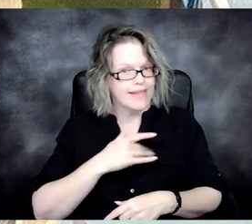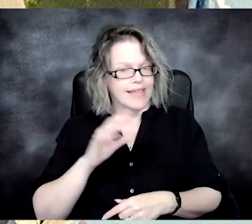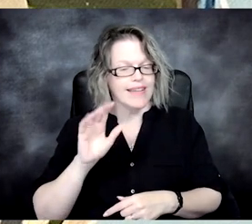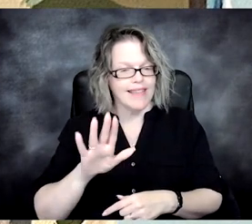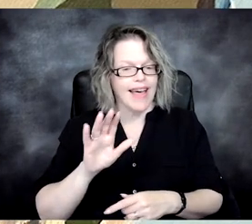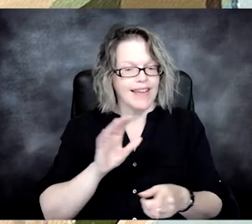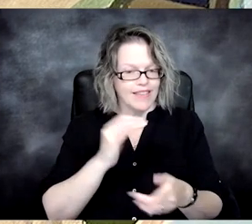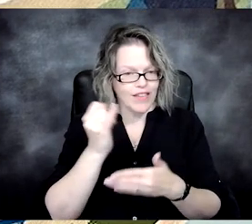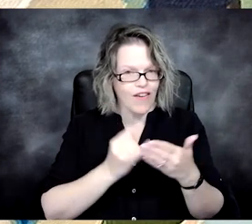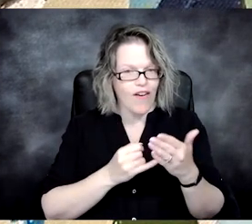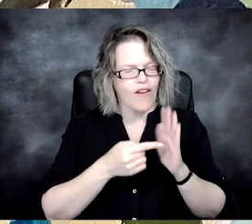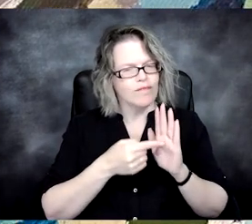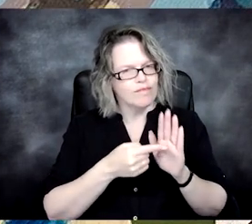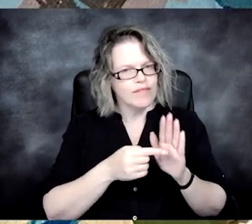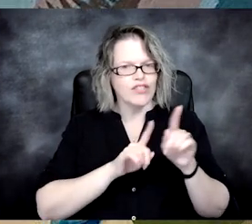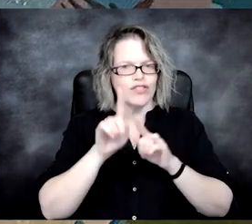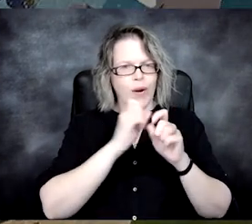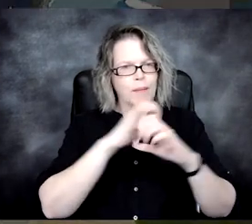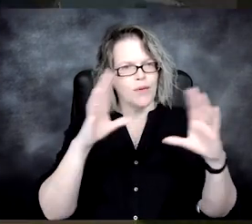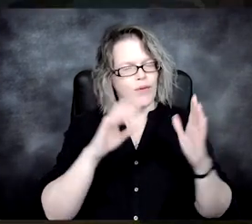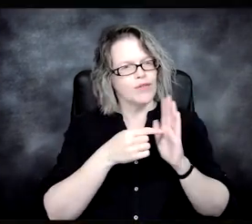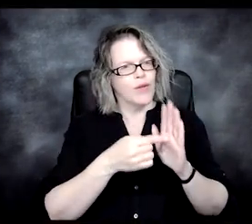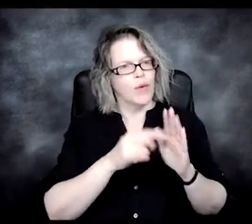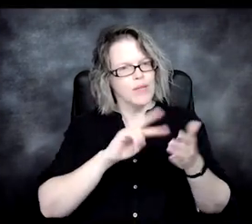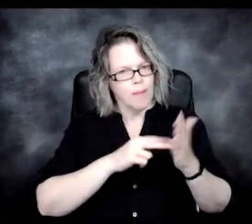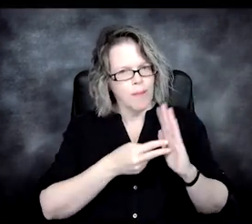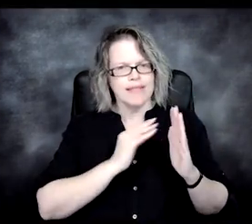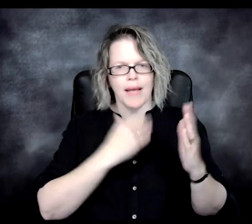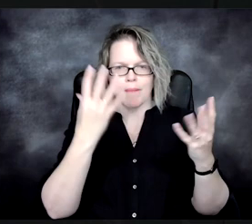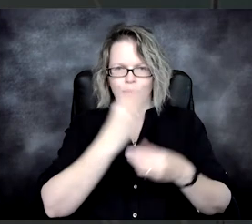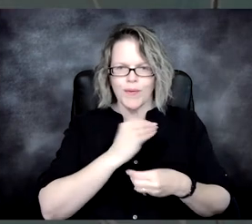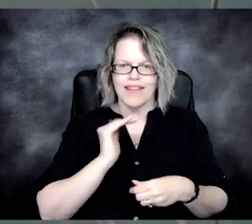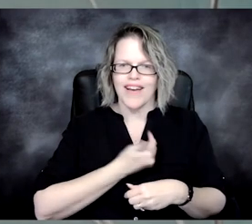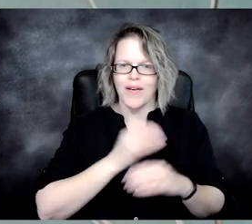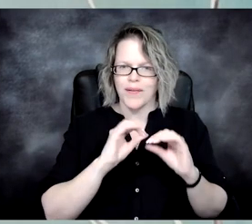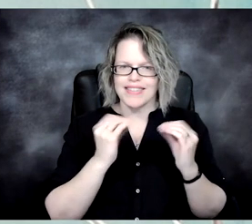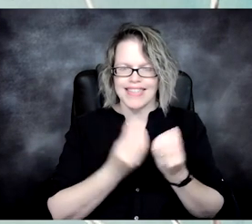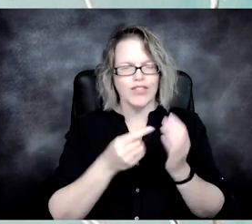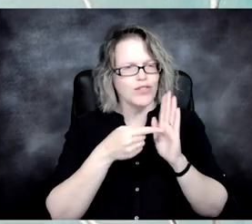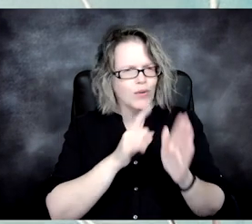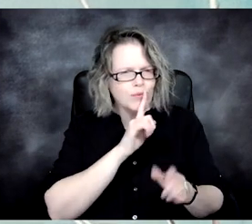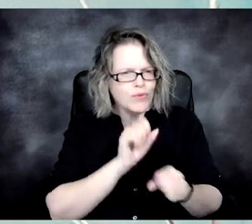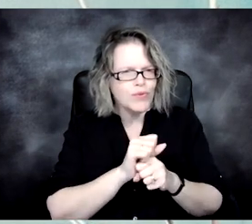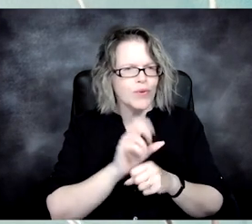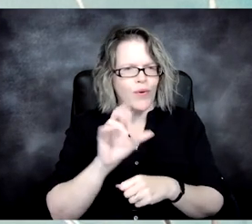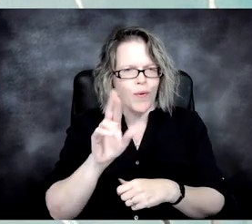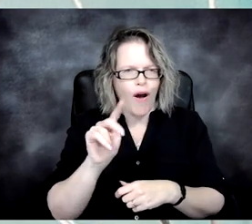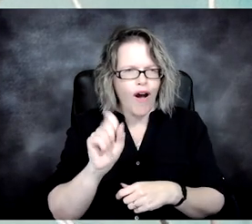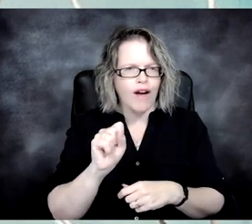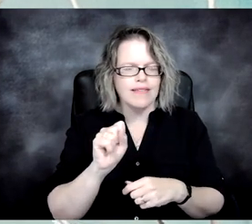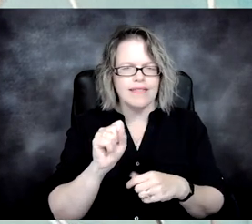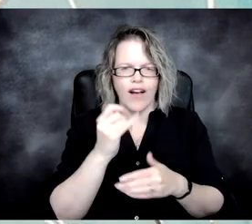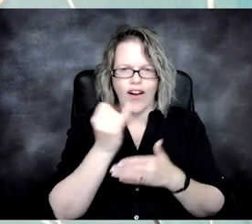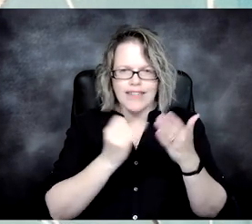Balloons, encapsulates the purpose and beauty of our organization and shows a true artistic eye. Our Washington